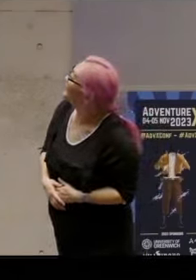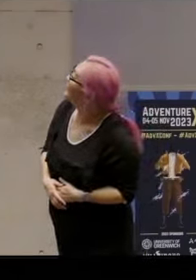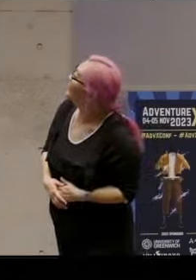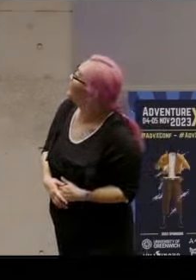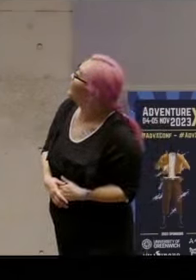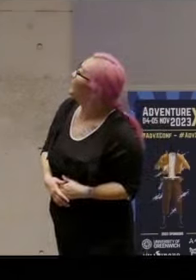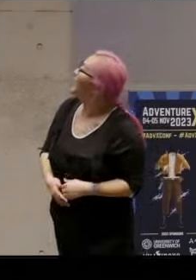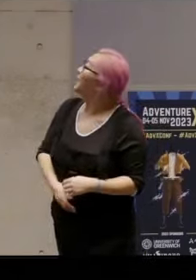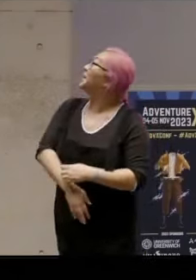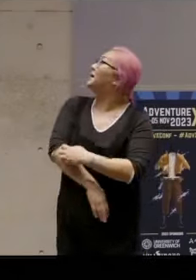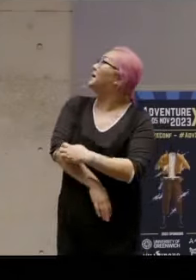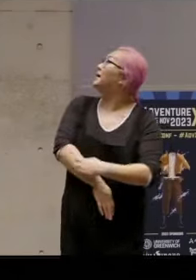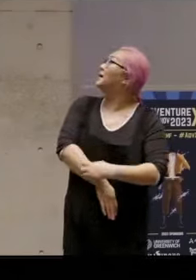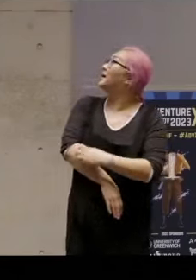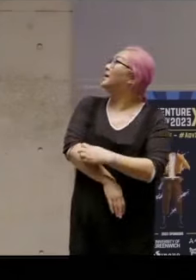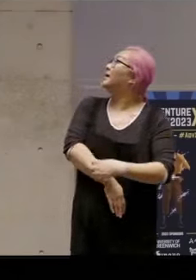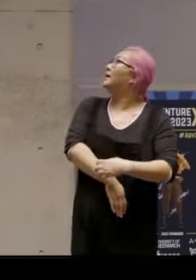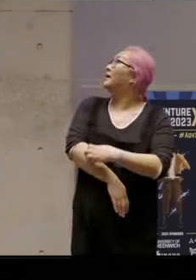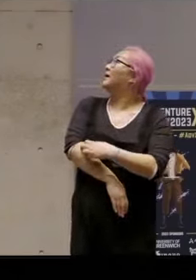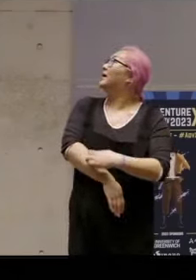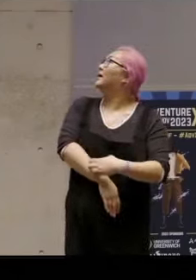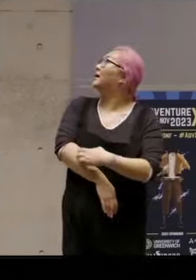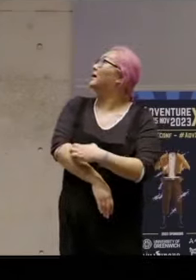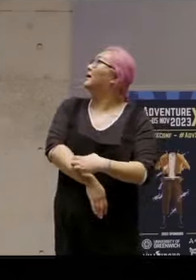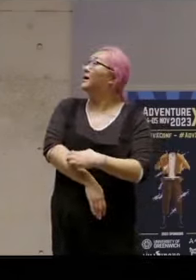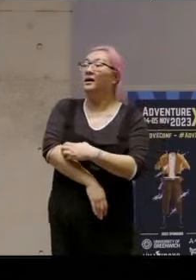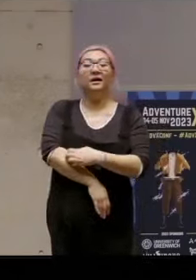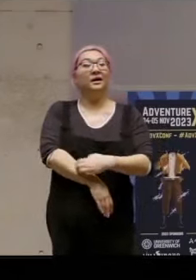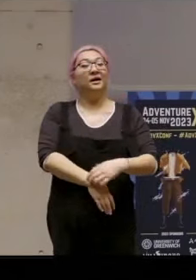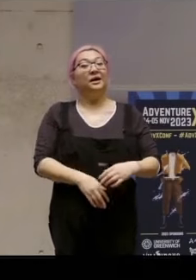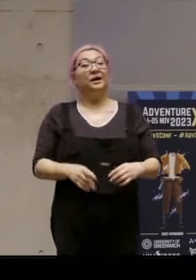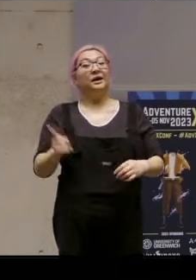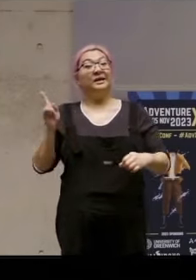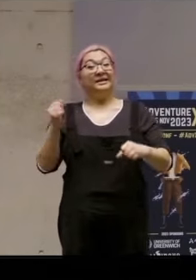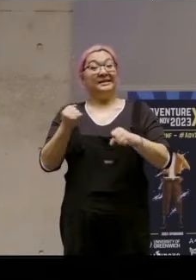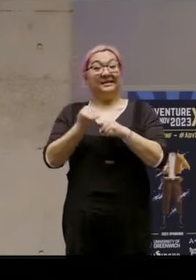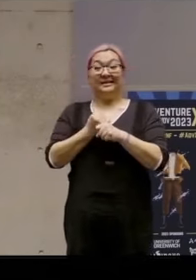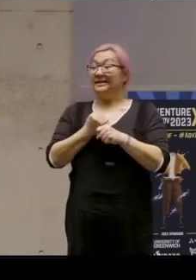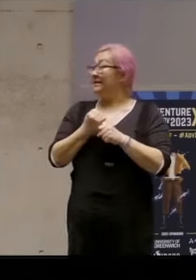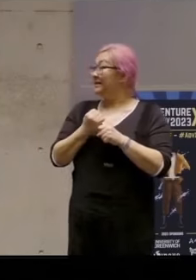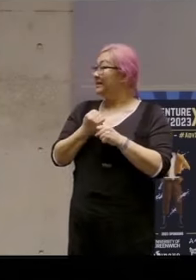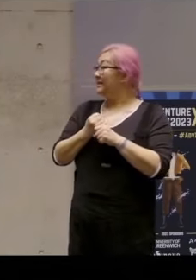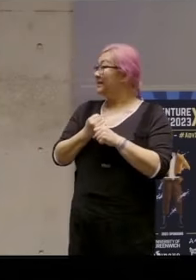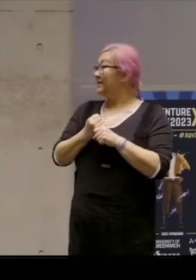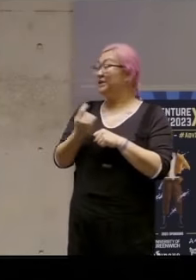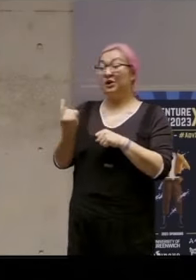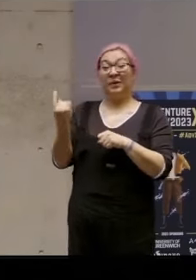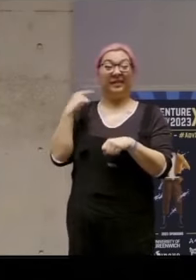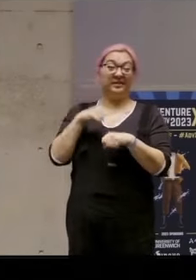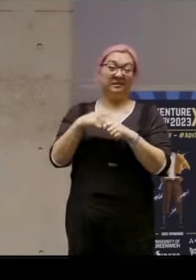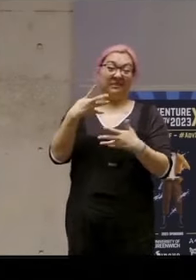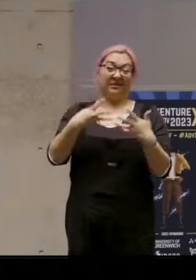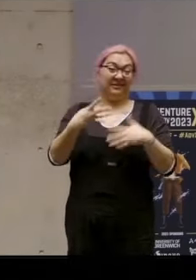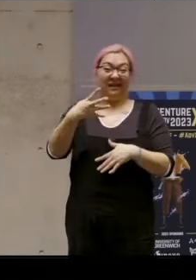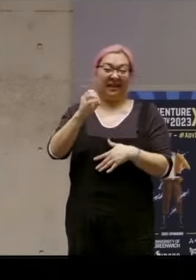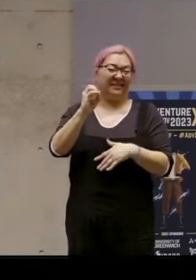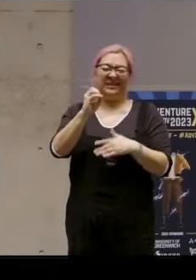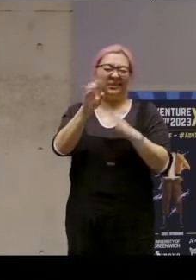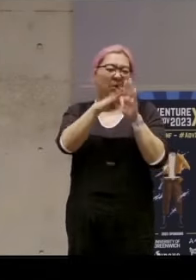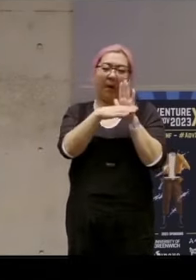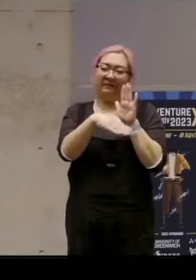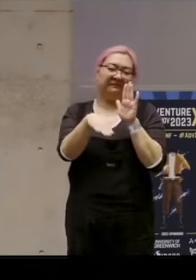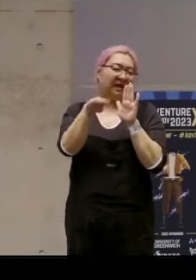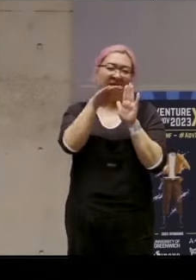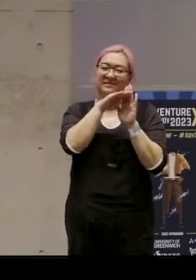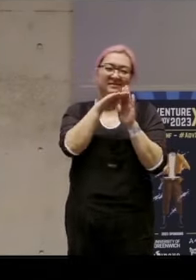Okay, we continue with Hungary. A country where the development scene was not that advanced in the 90s, apart from a huge exception, which